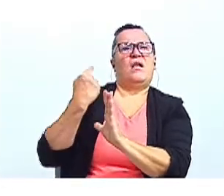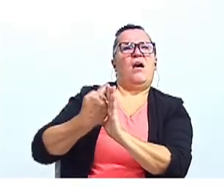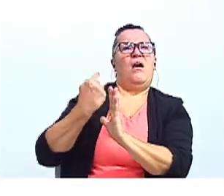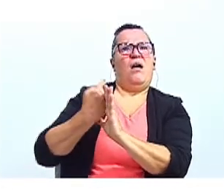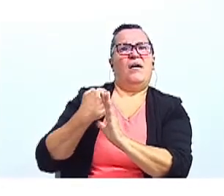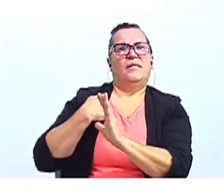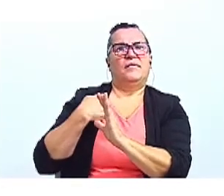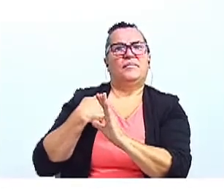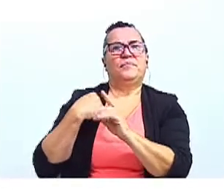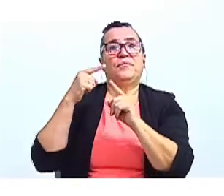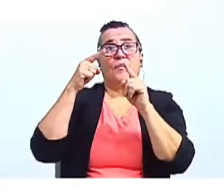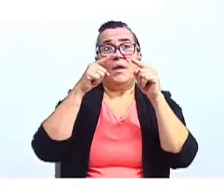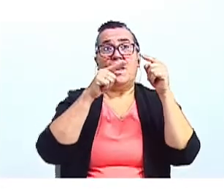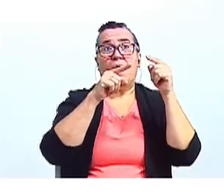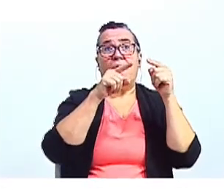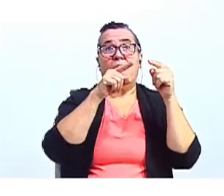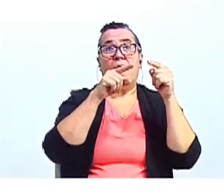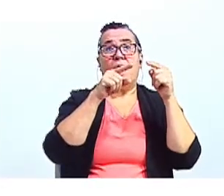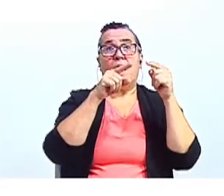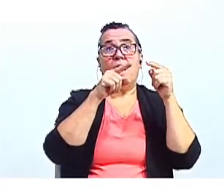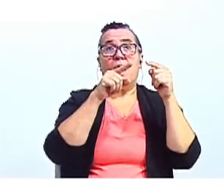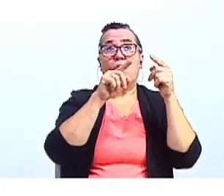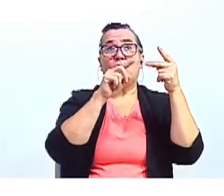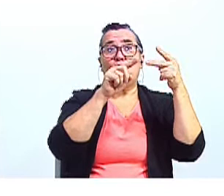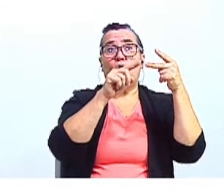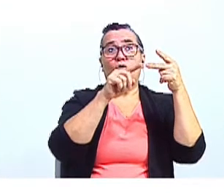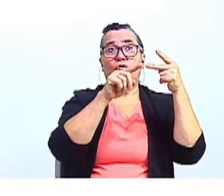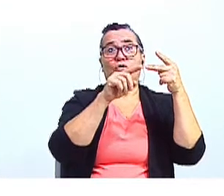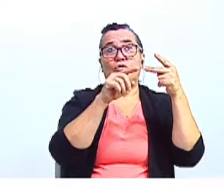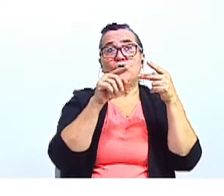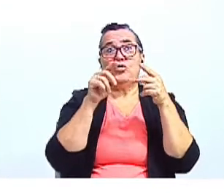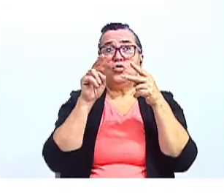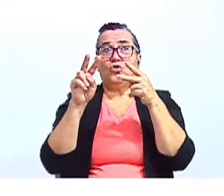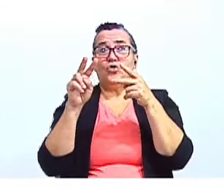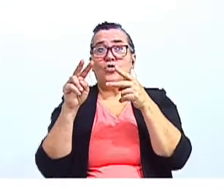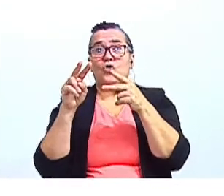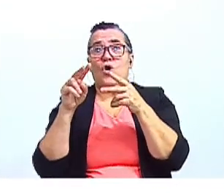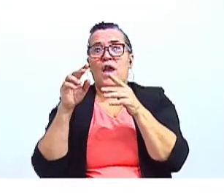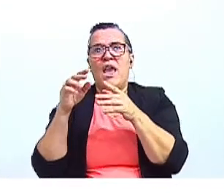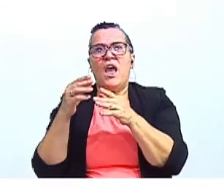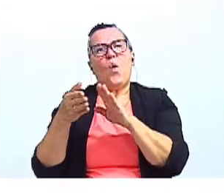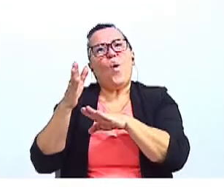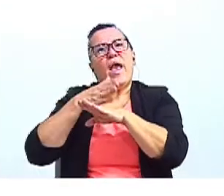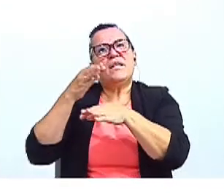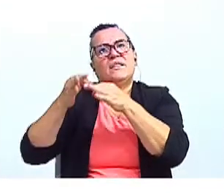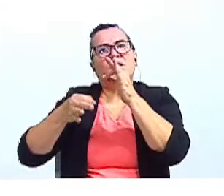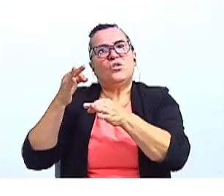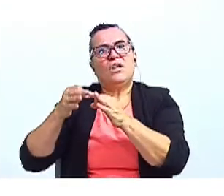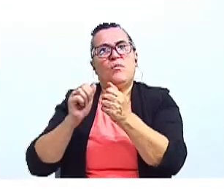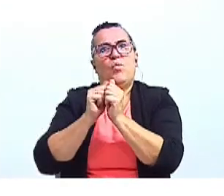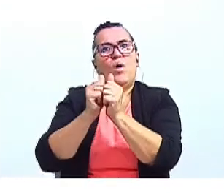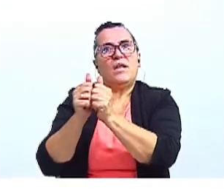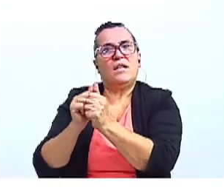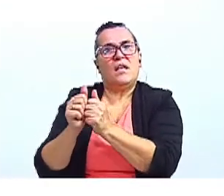it is a stereotype of an athlete or someone who is primarily interested in sports